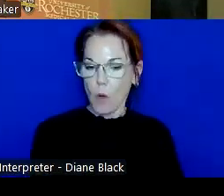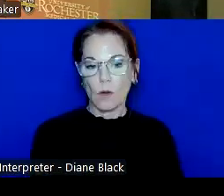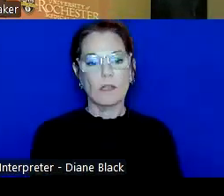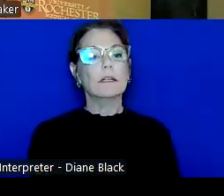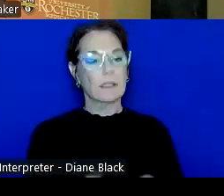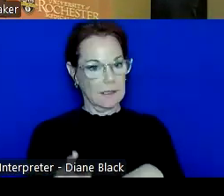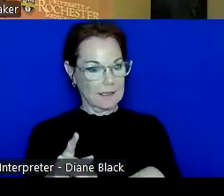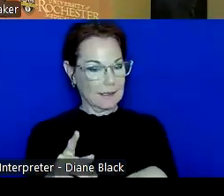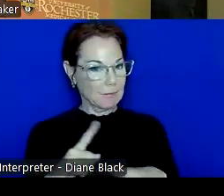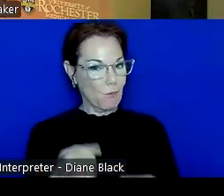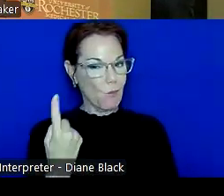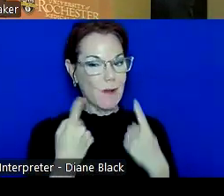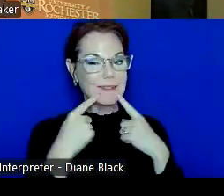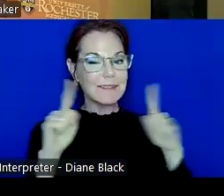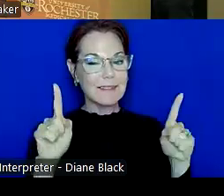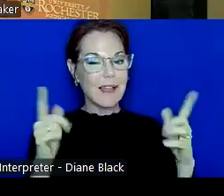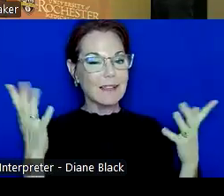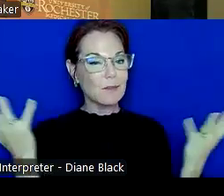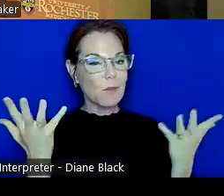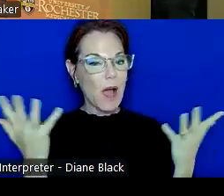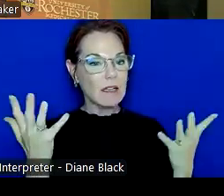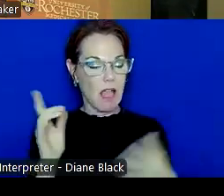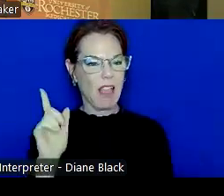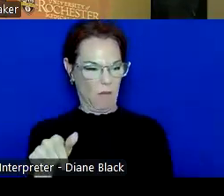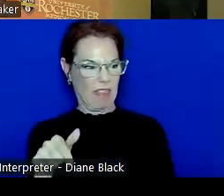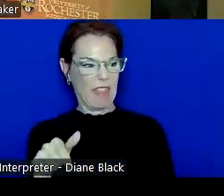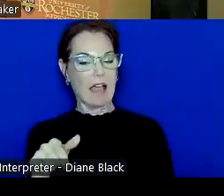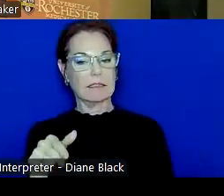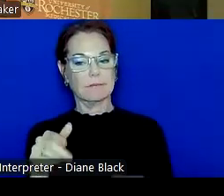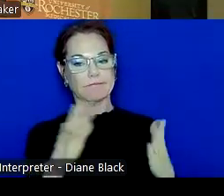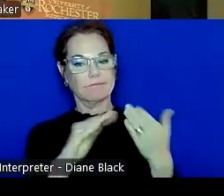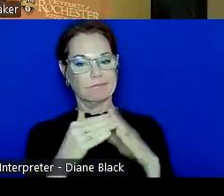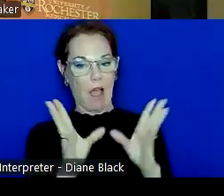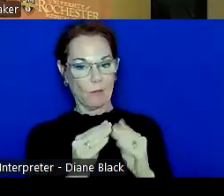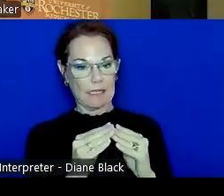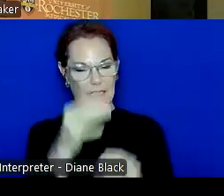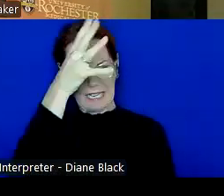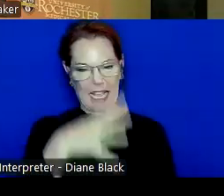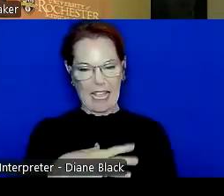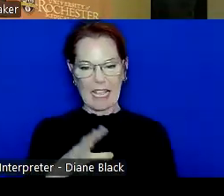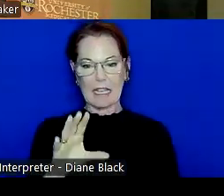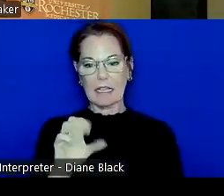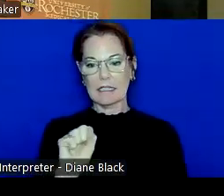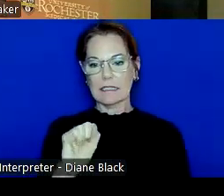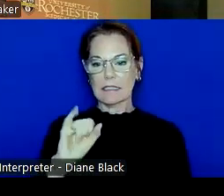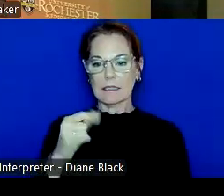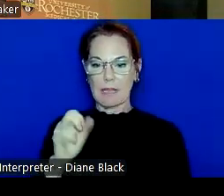that because of that activism at the Pittsford town board meeting, the guy Spiegel you saw in the field who was talking about those